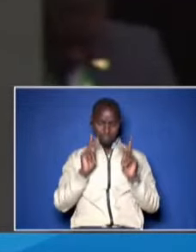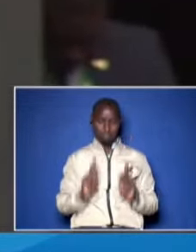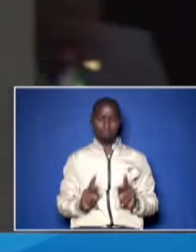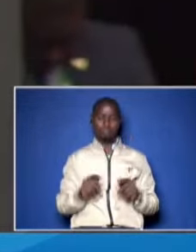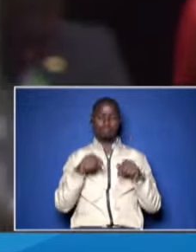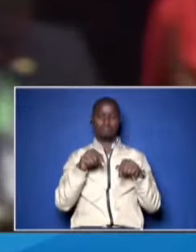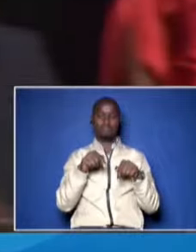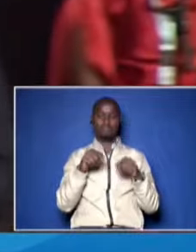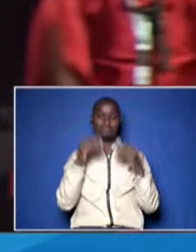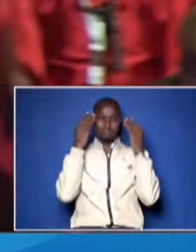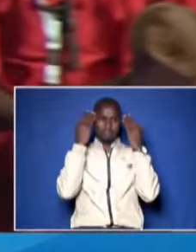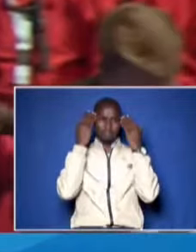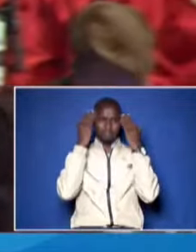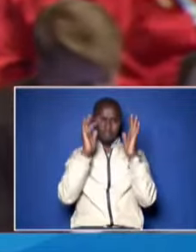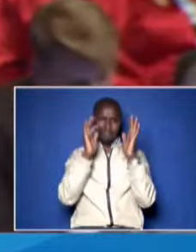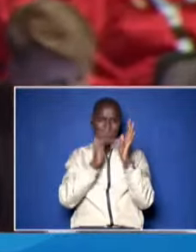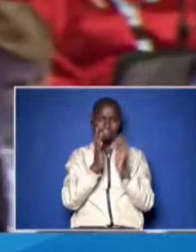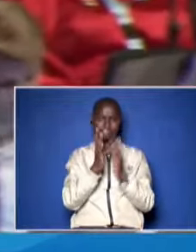the